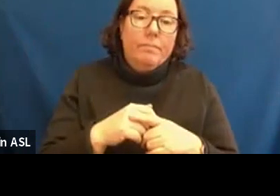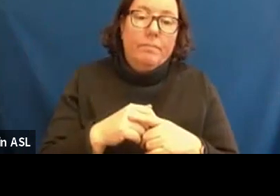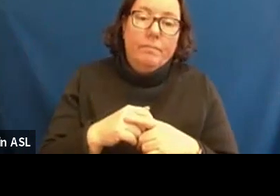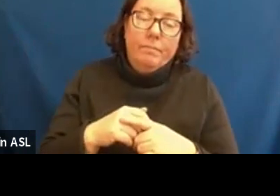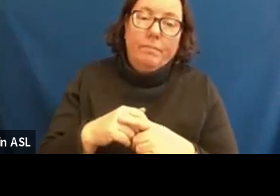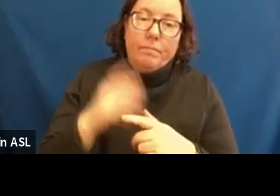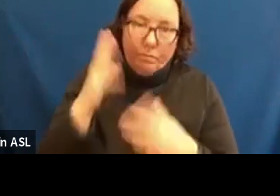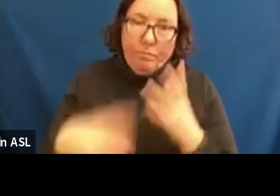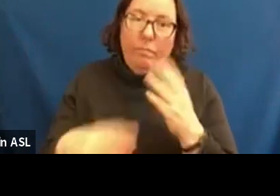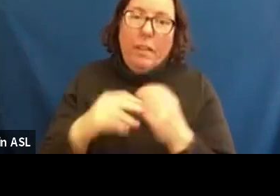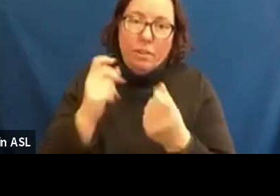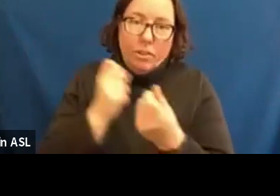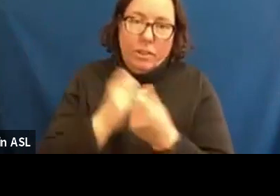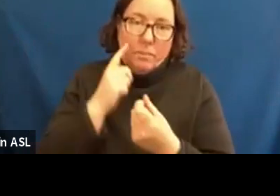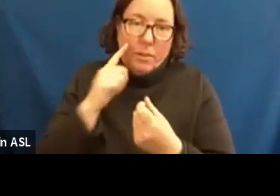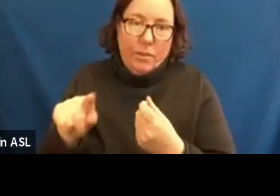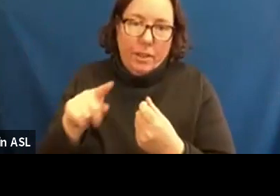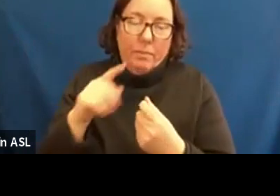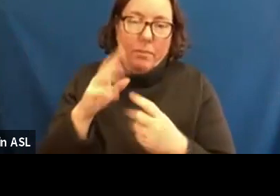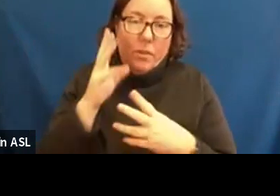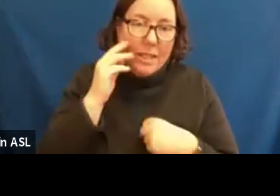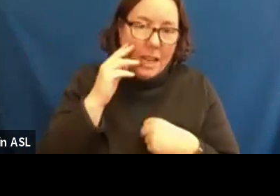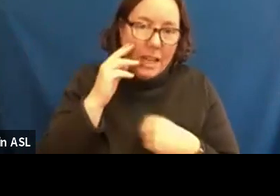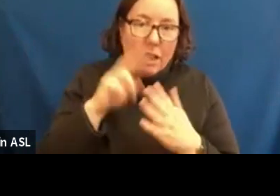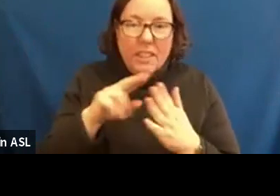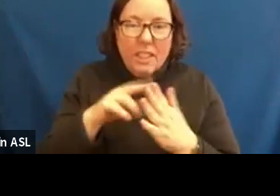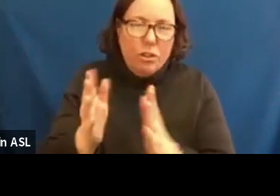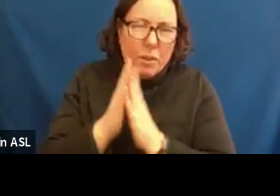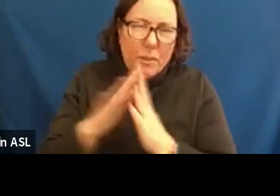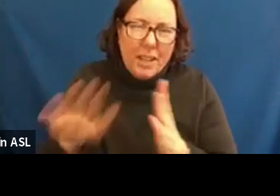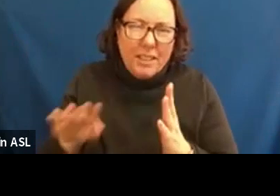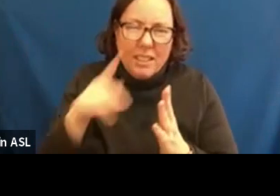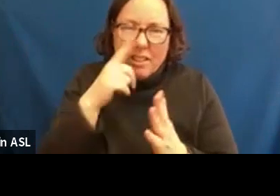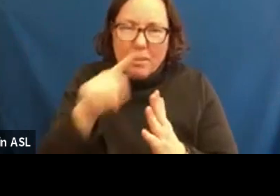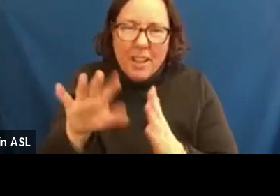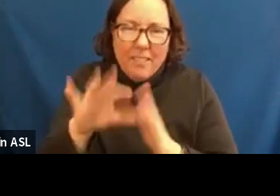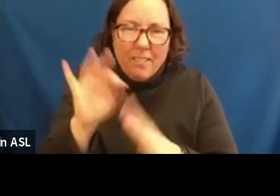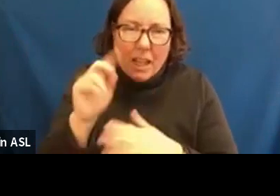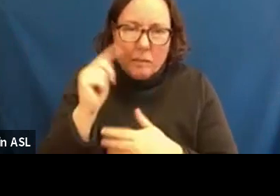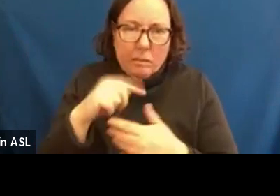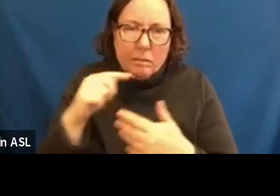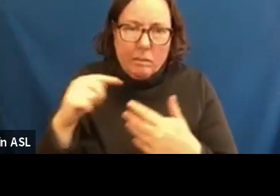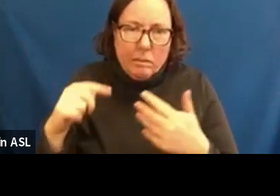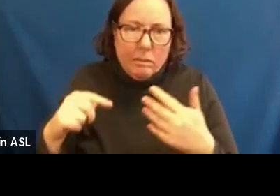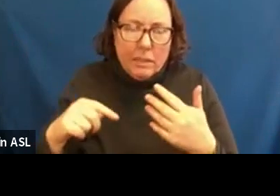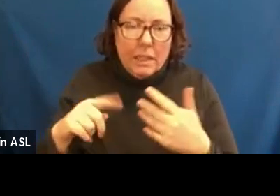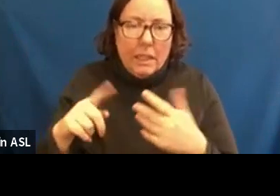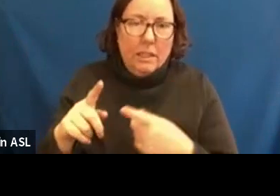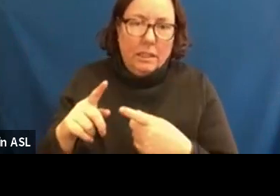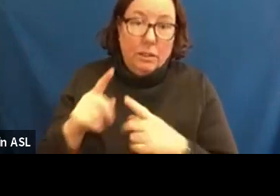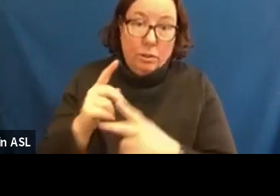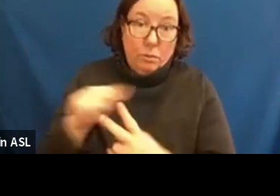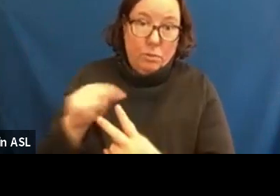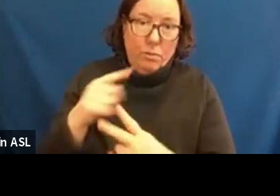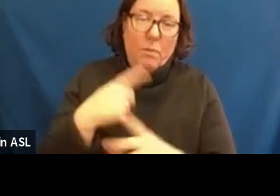them, specifically around our data and research requests. So as you have them, we'll, again, Ms.